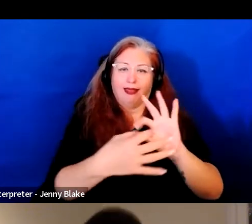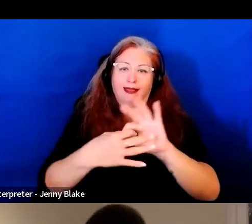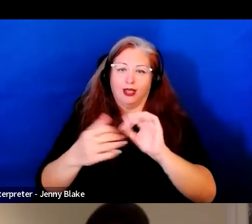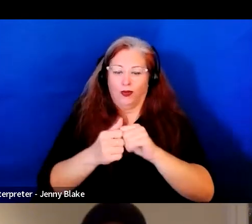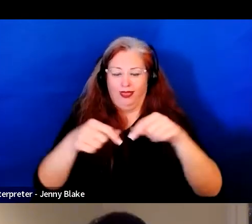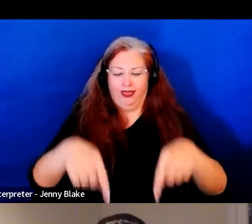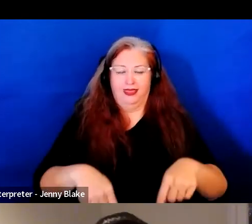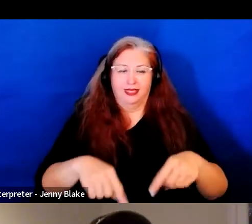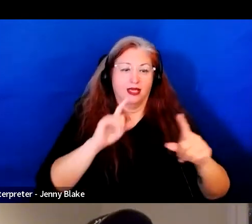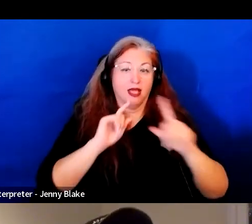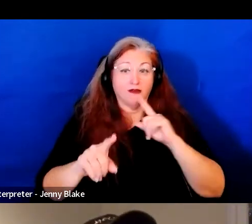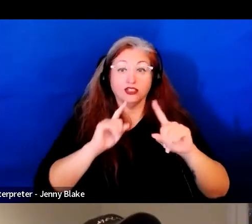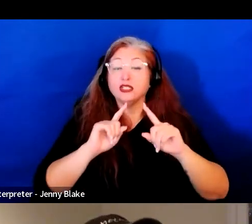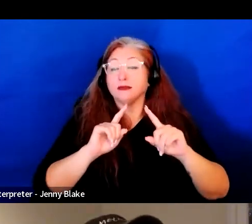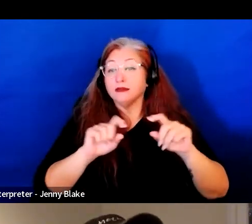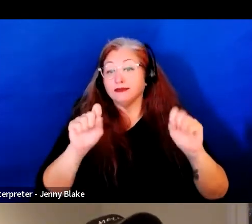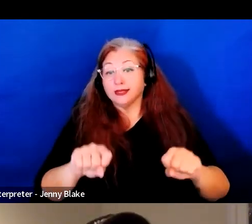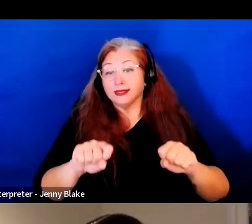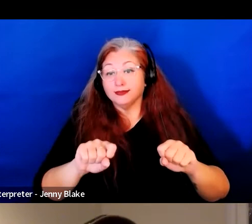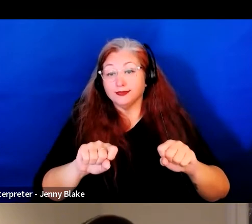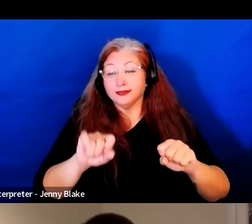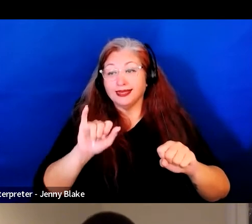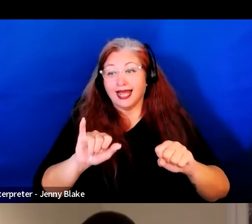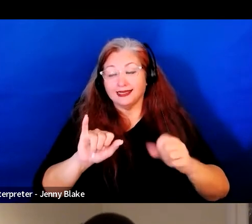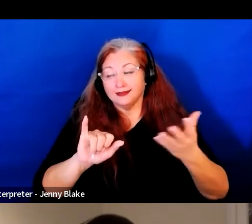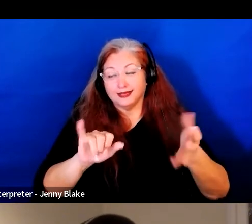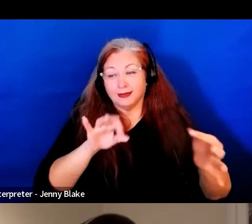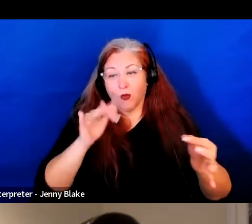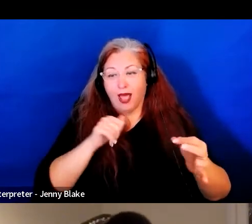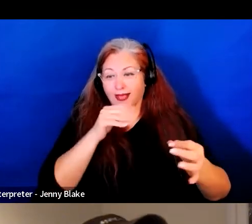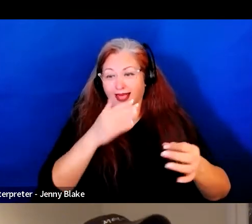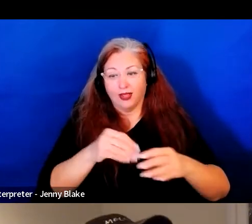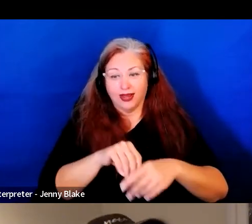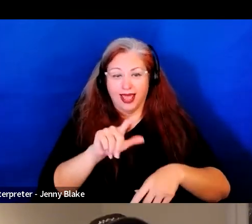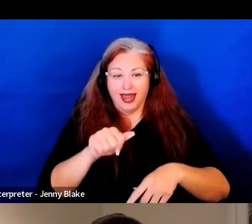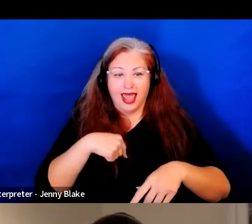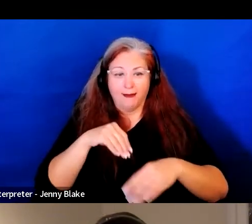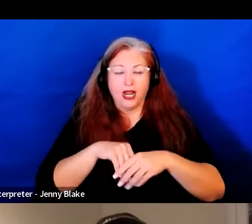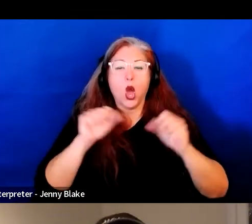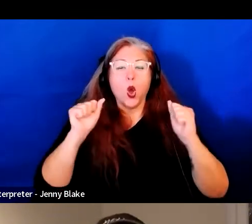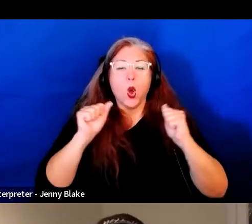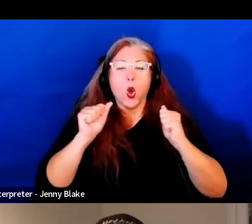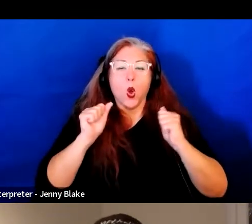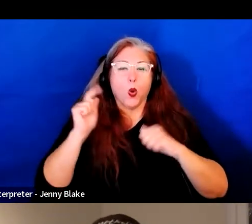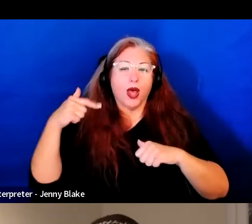having here. But yeah, that is why I'm not in LA and I'm in cold London at the moment.